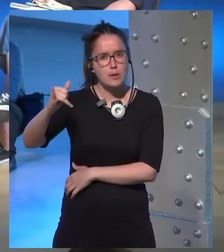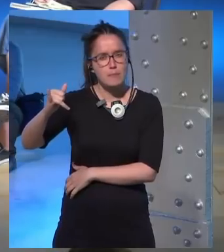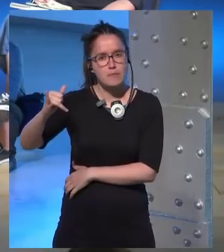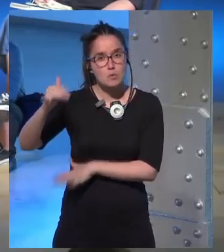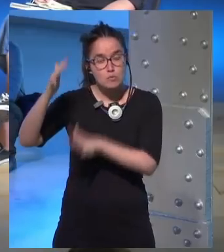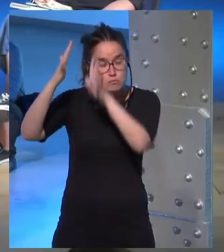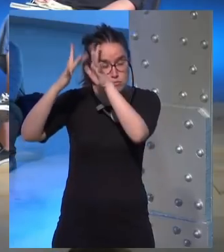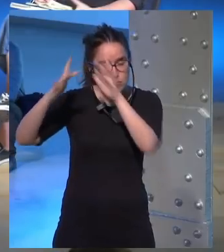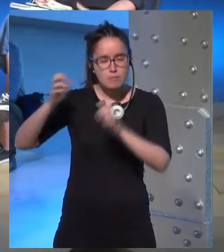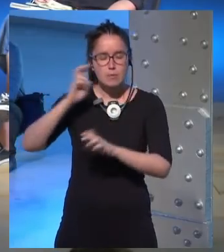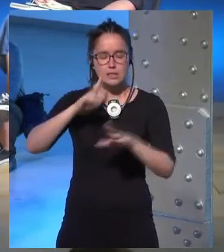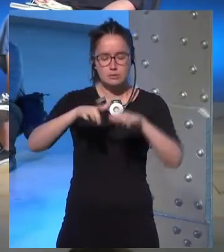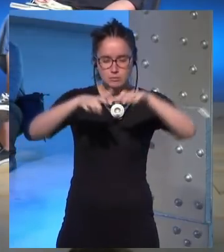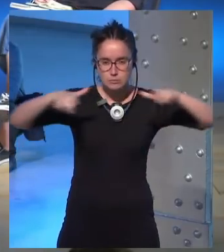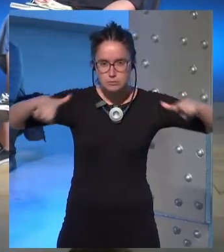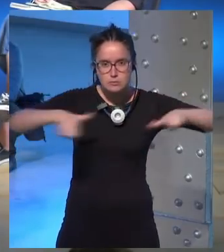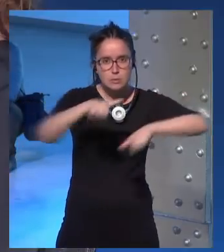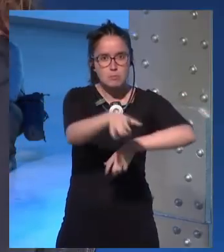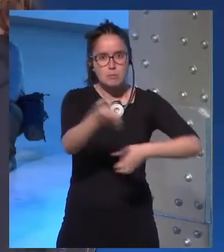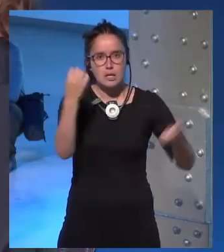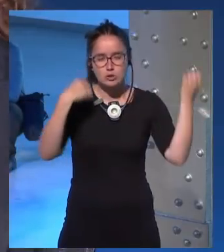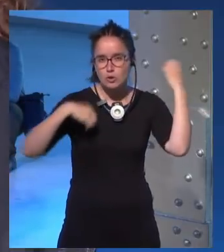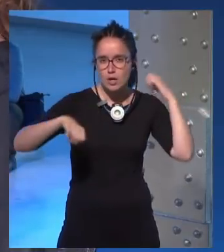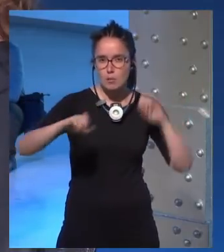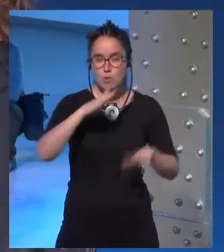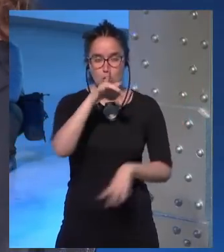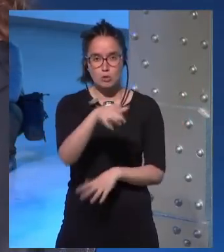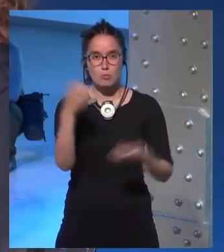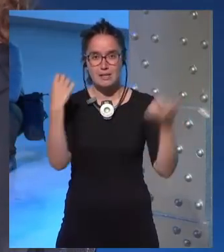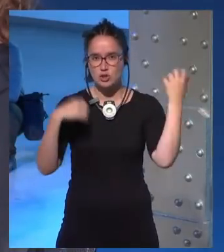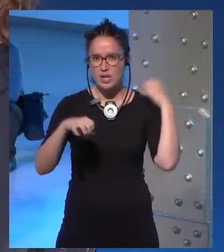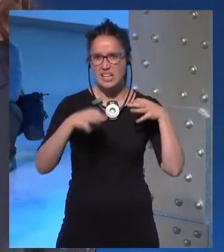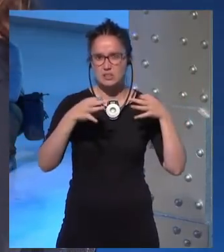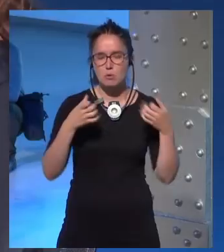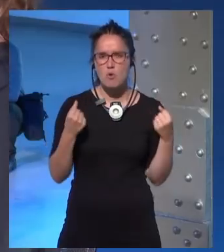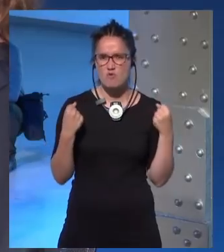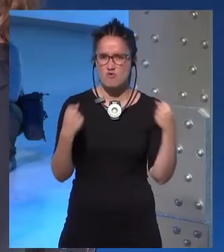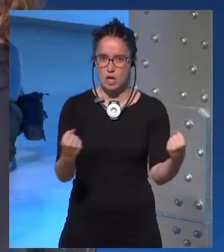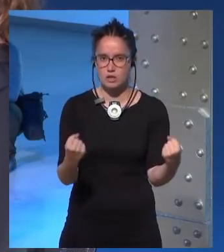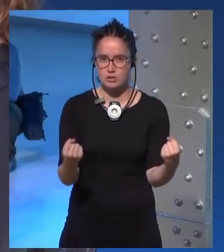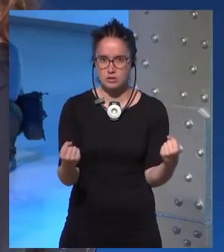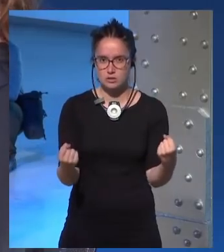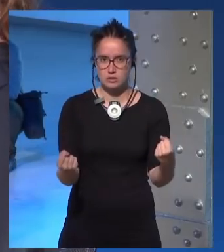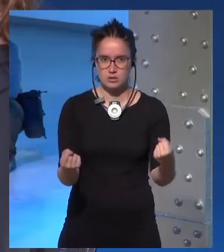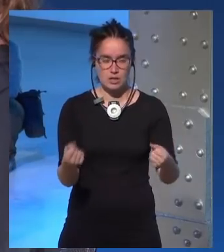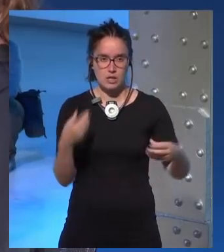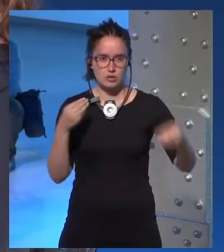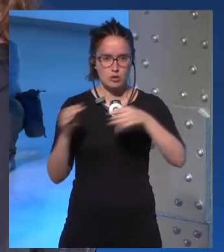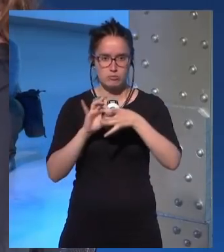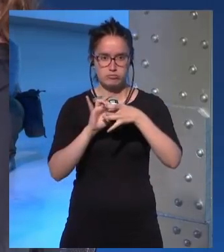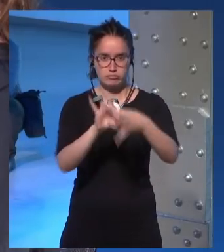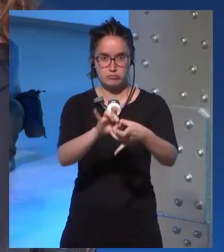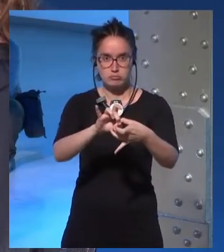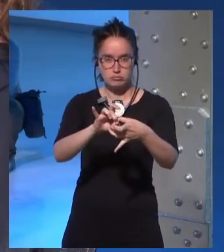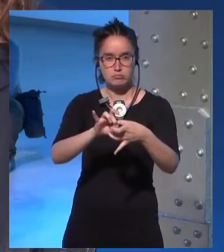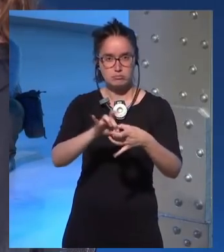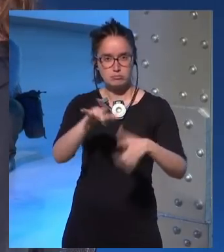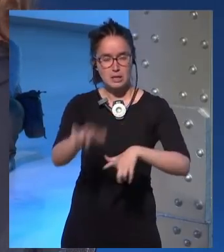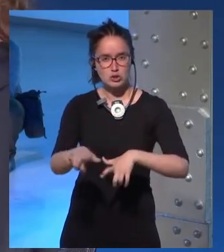at the beginning? Do you see a scenario, a character? Because your characters are very powerful.